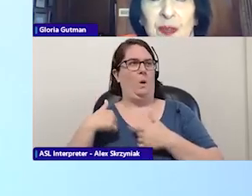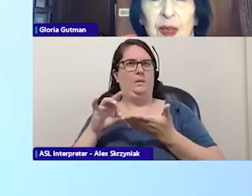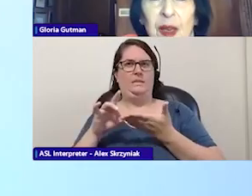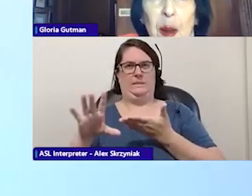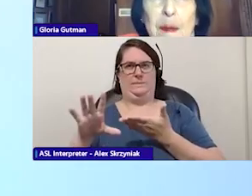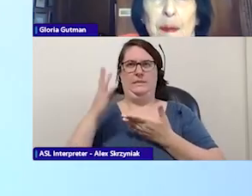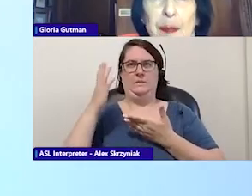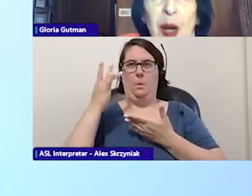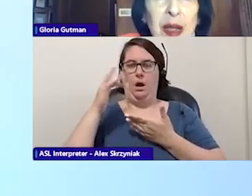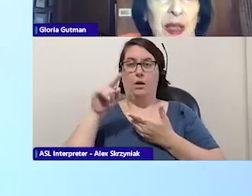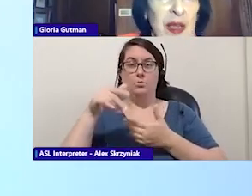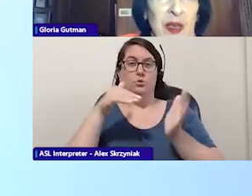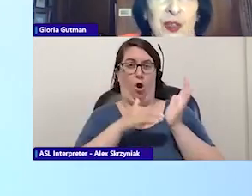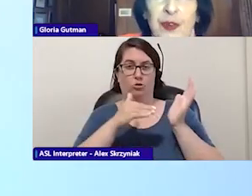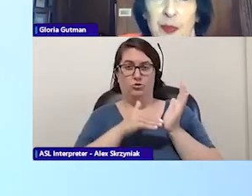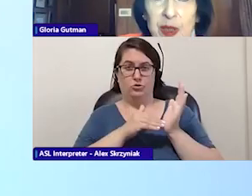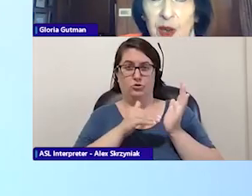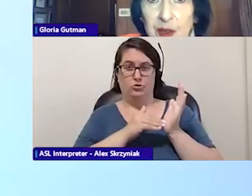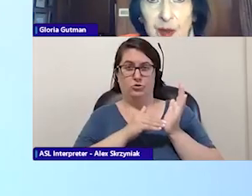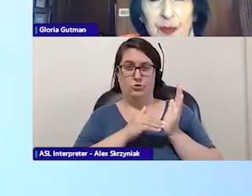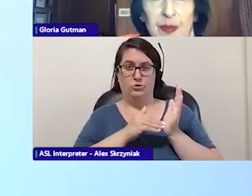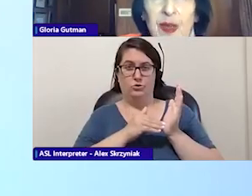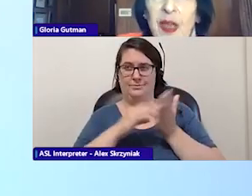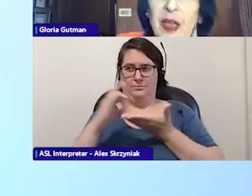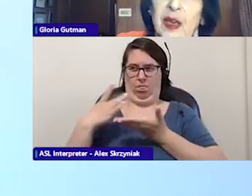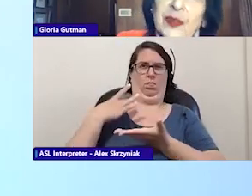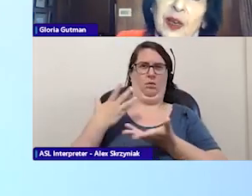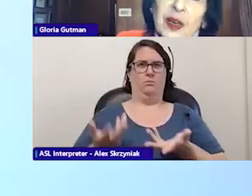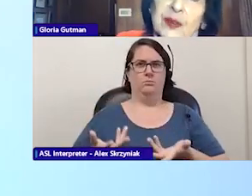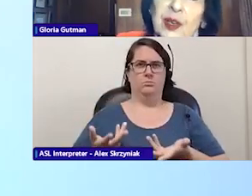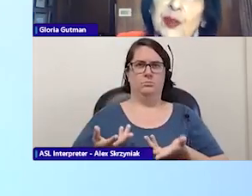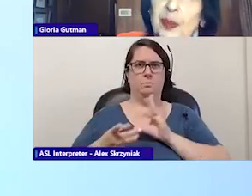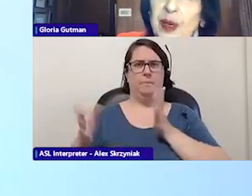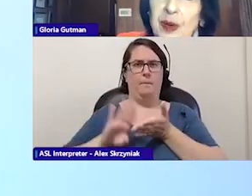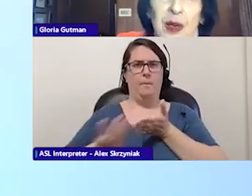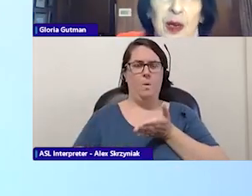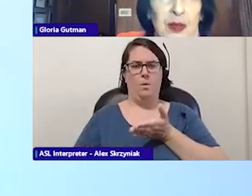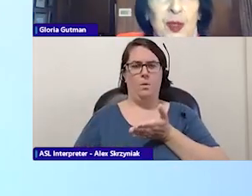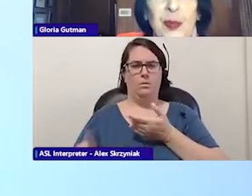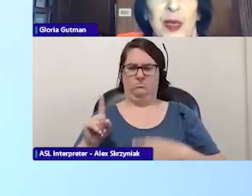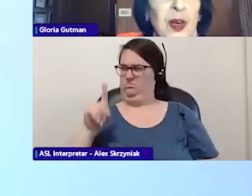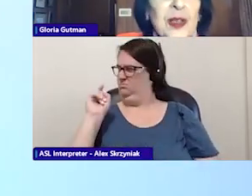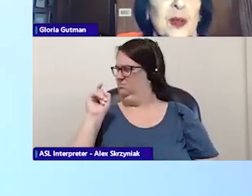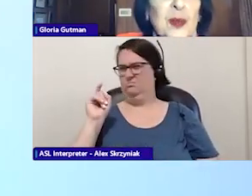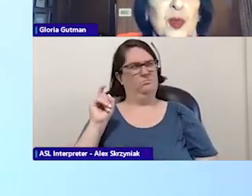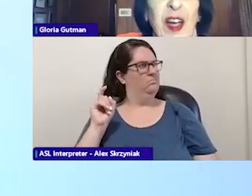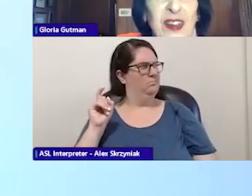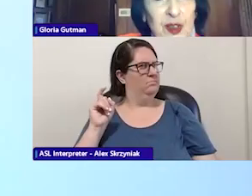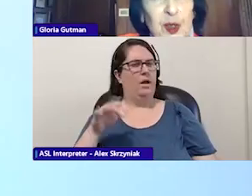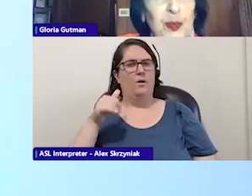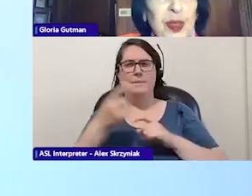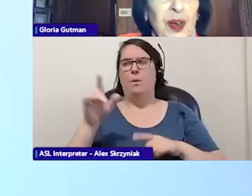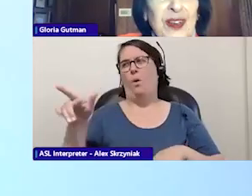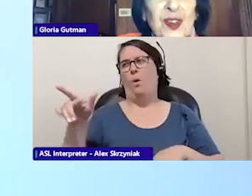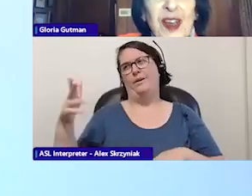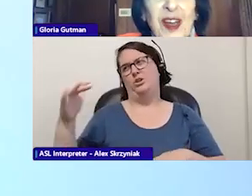patient by his family doctor, and talked about somebody calling them